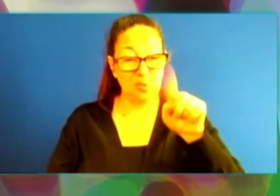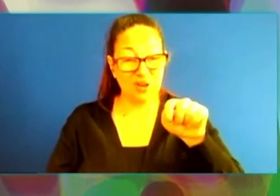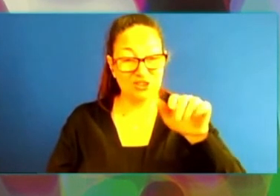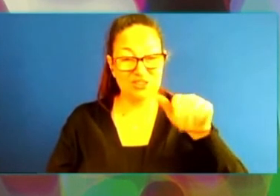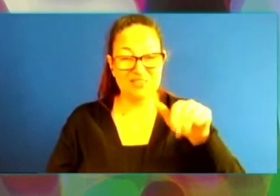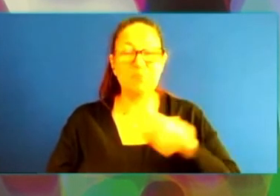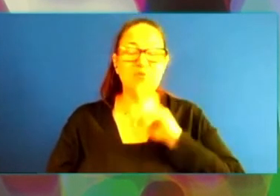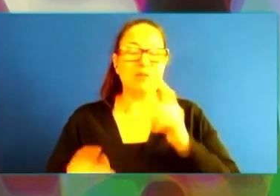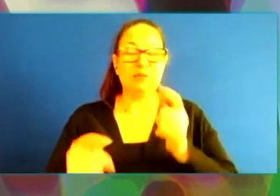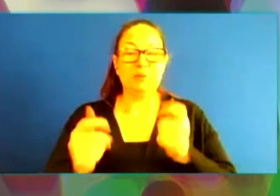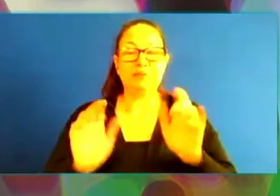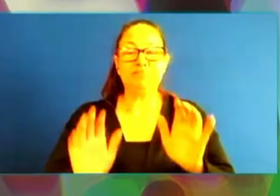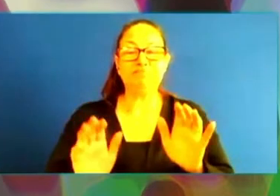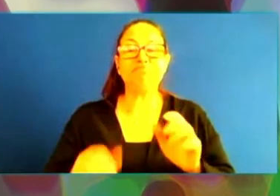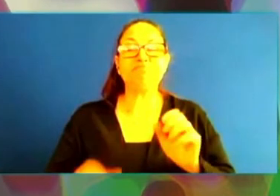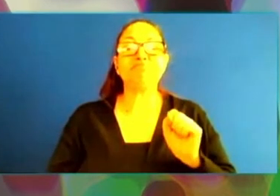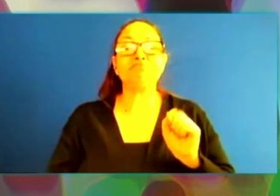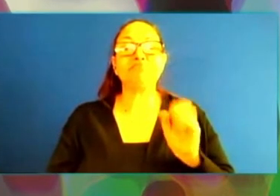but just really quickly.